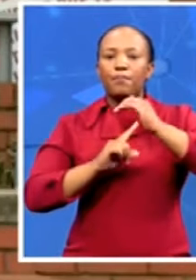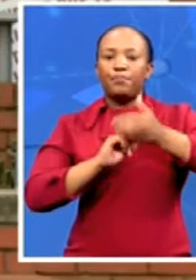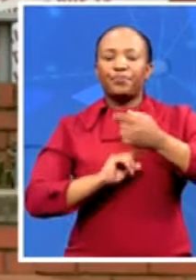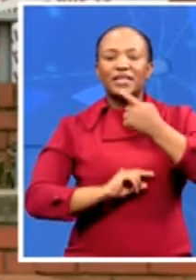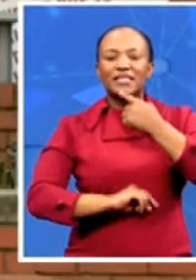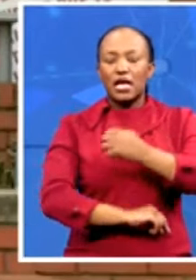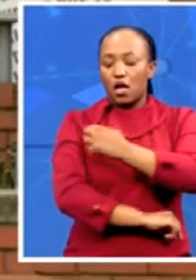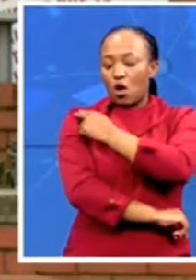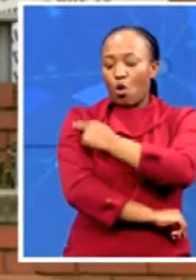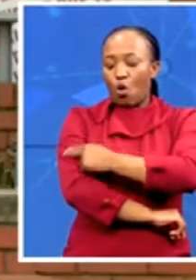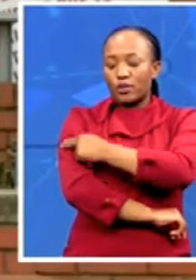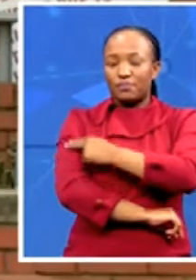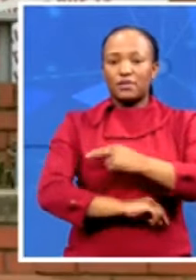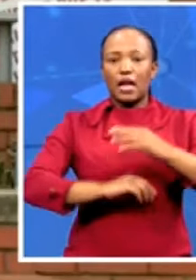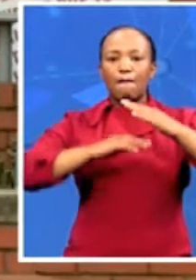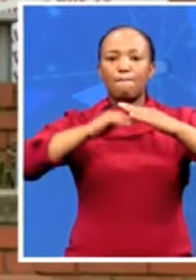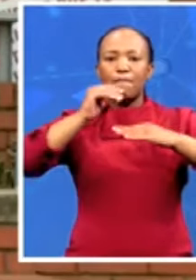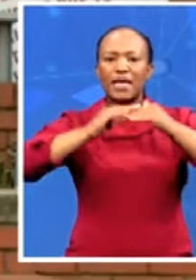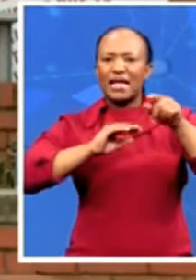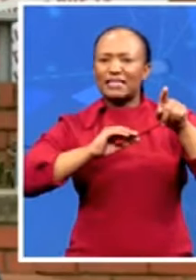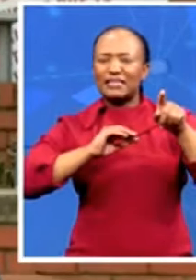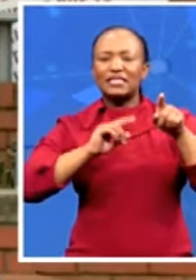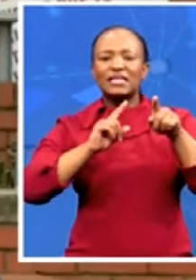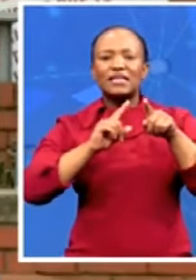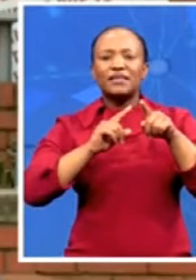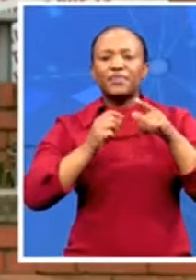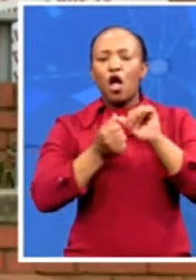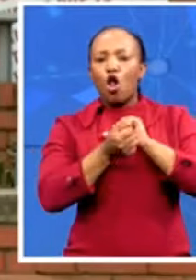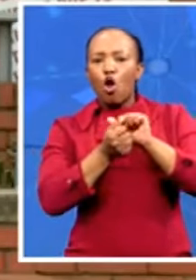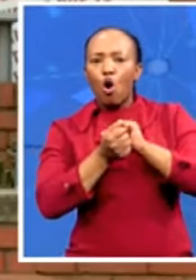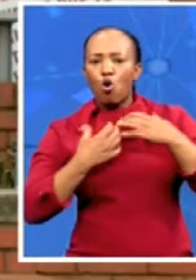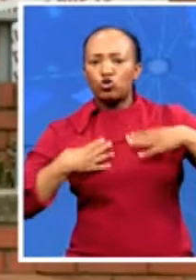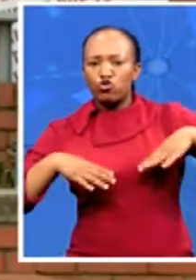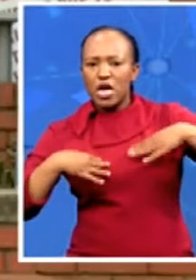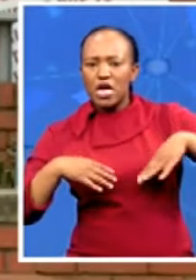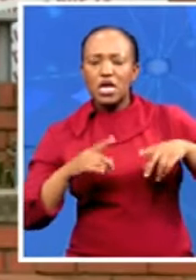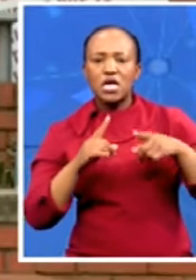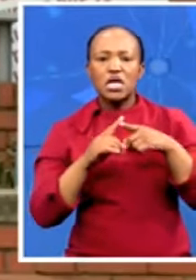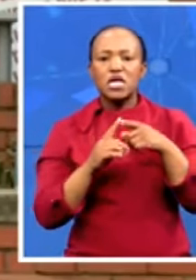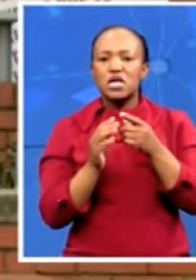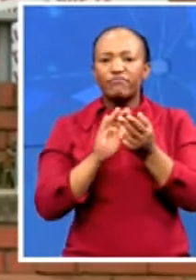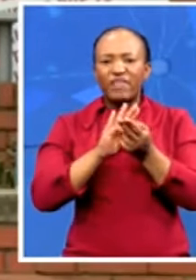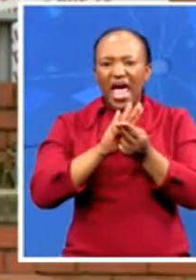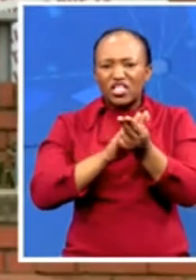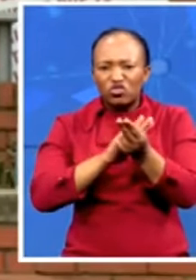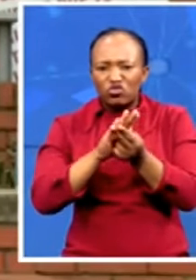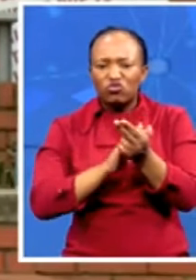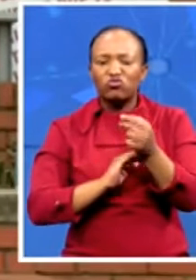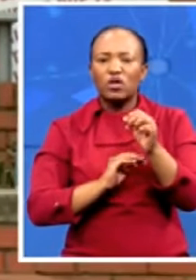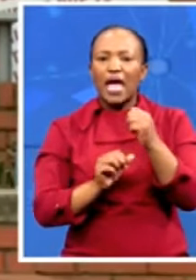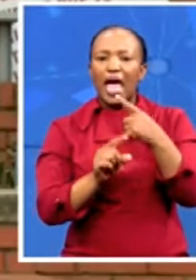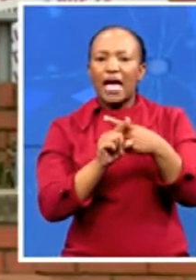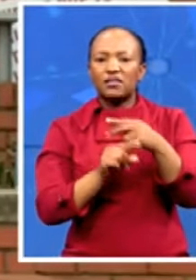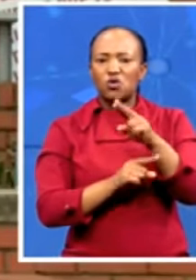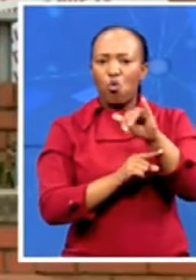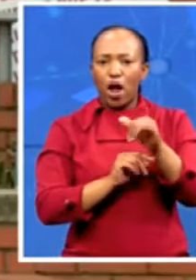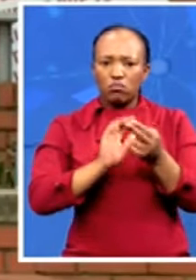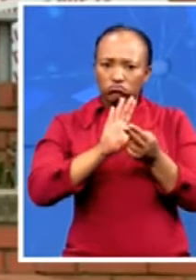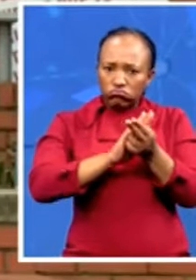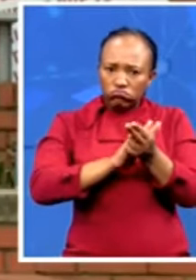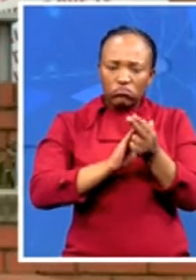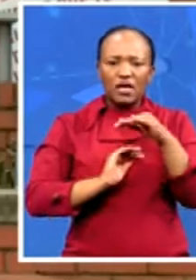not working, the x-rays are not working in this hospital. Now the Department of Public Works has to come in to start and rebuilding some of the hospital, the